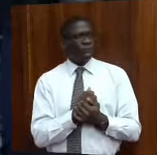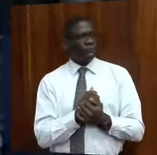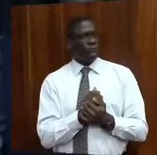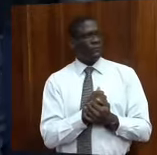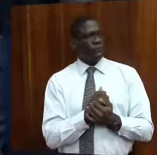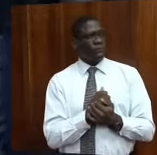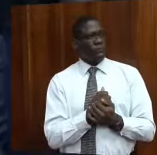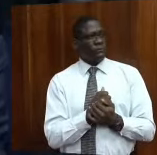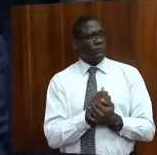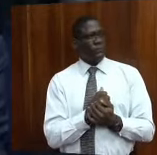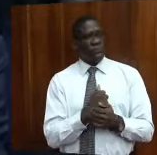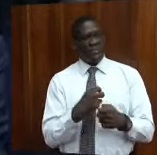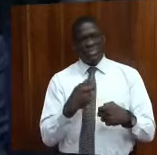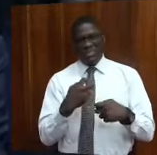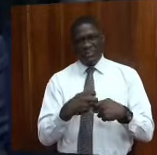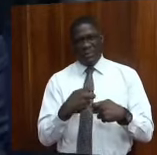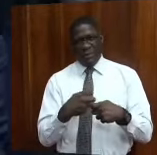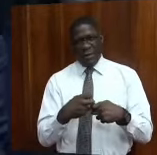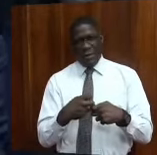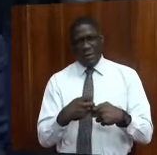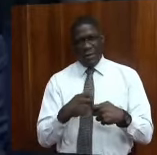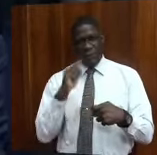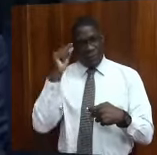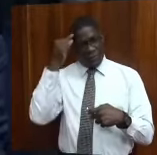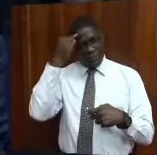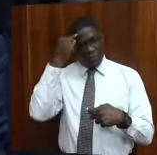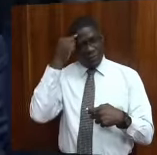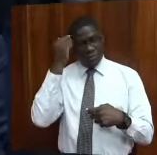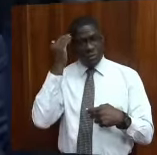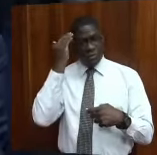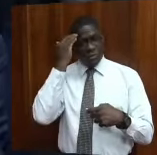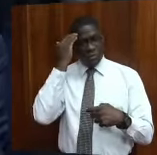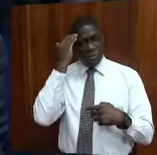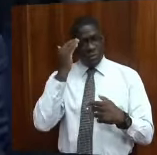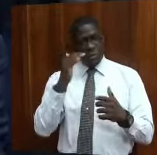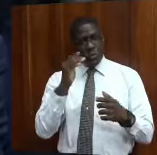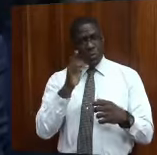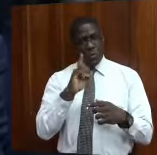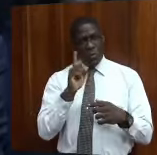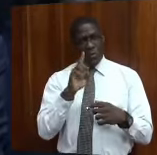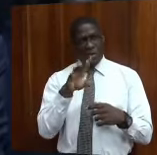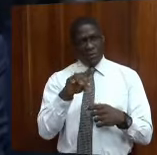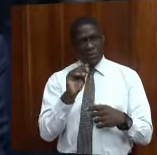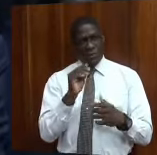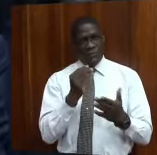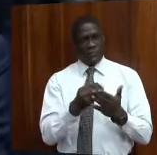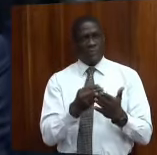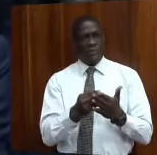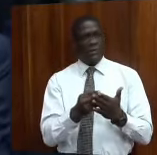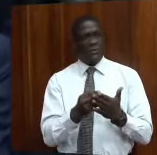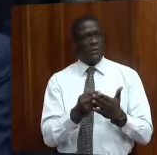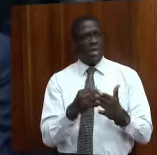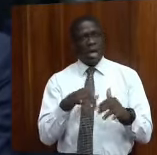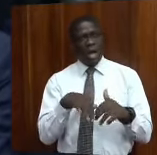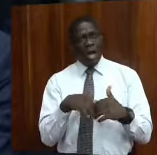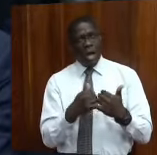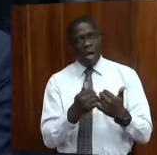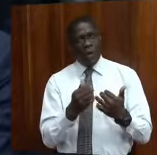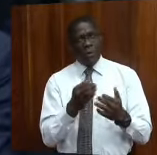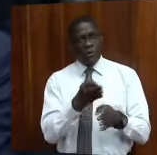instrument as a cash management tool for which it is intended. Mr. Speaker, over the past 5 years, we